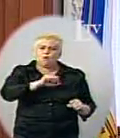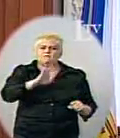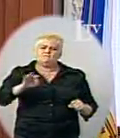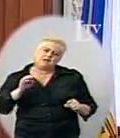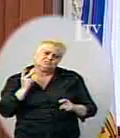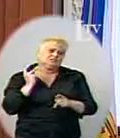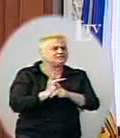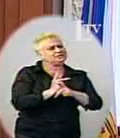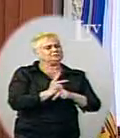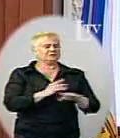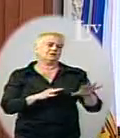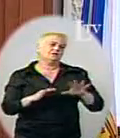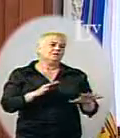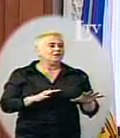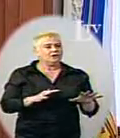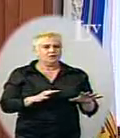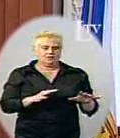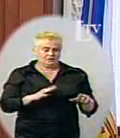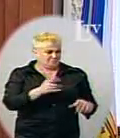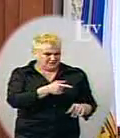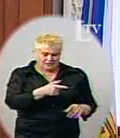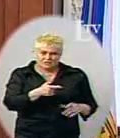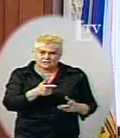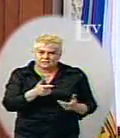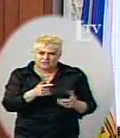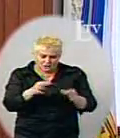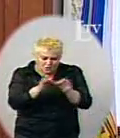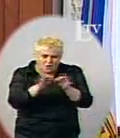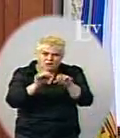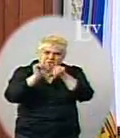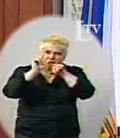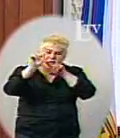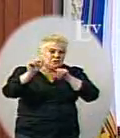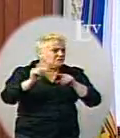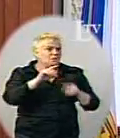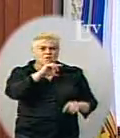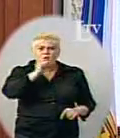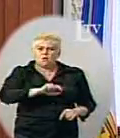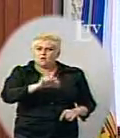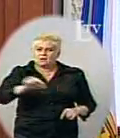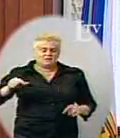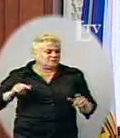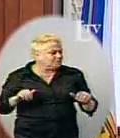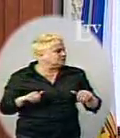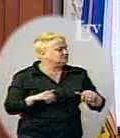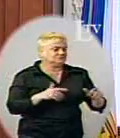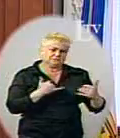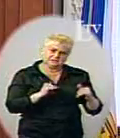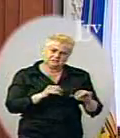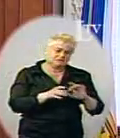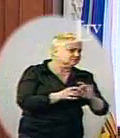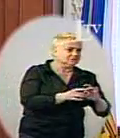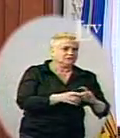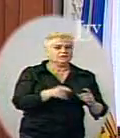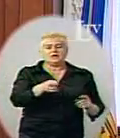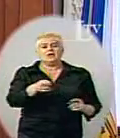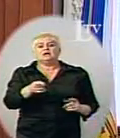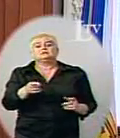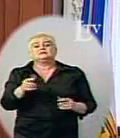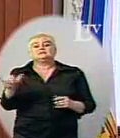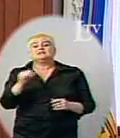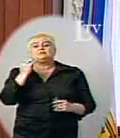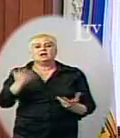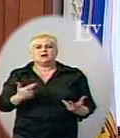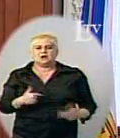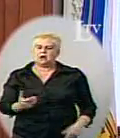past mistakes despite rapid rises in fuel costs. Like some current opponents, they preferred to curse the darkness